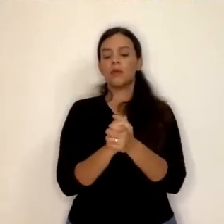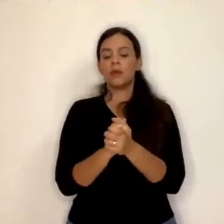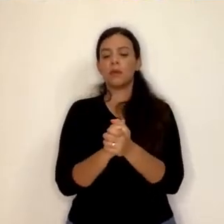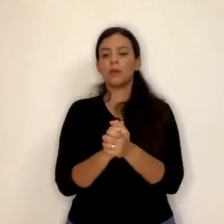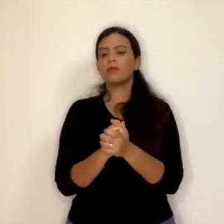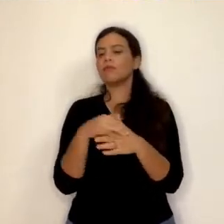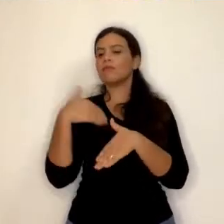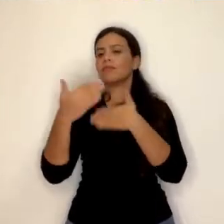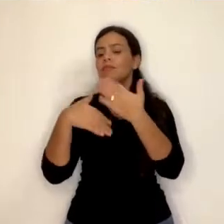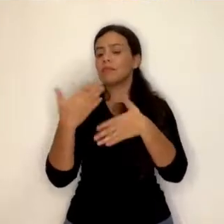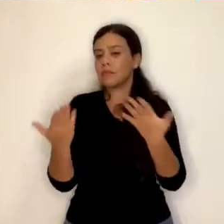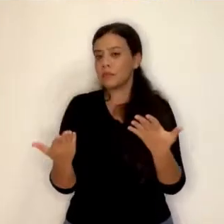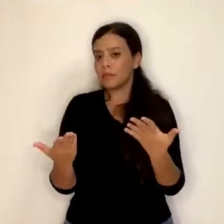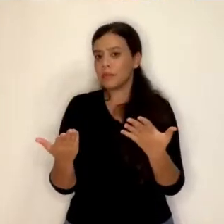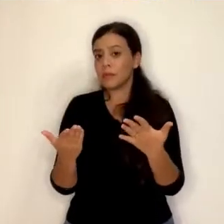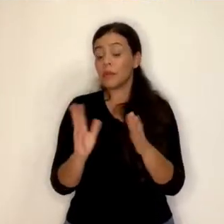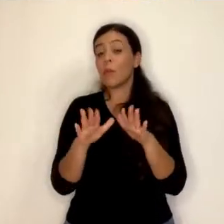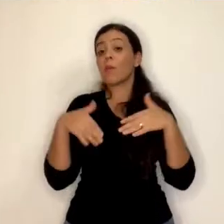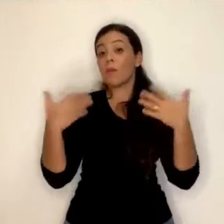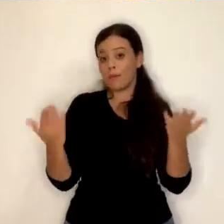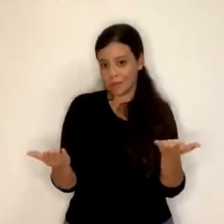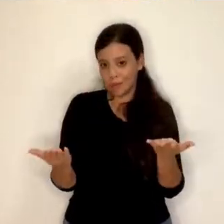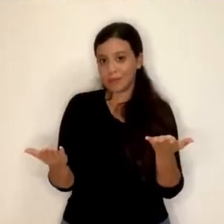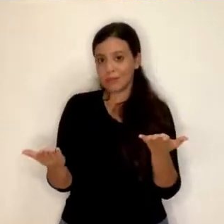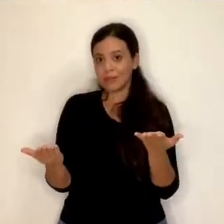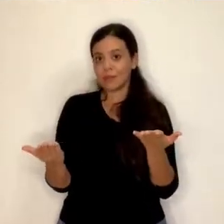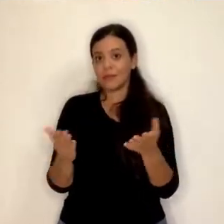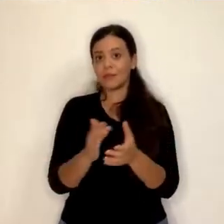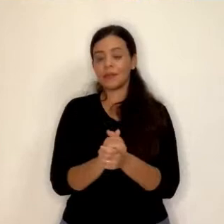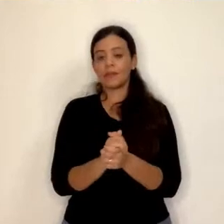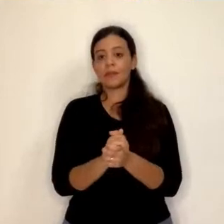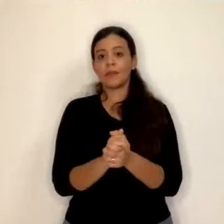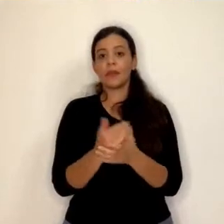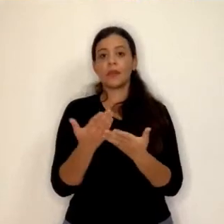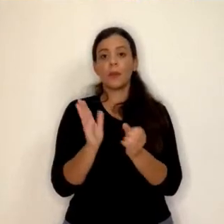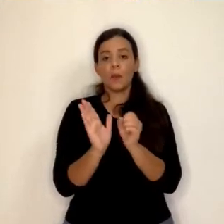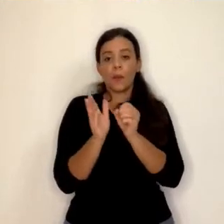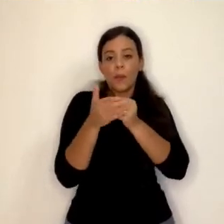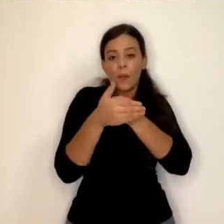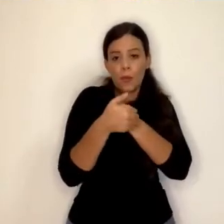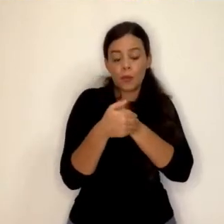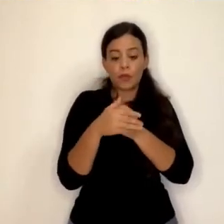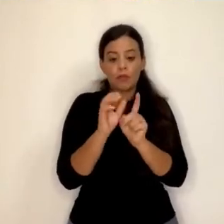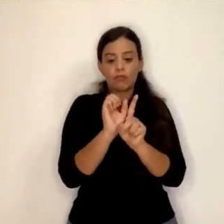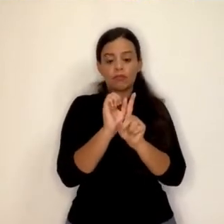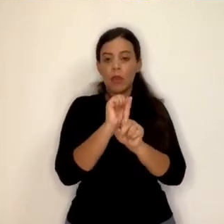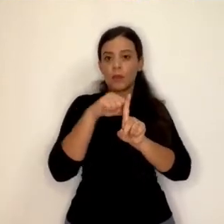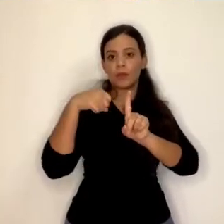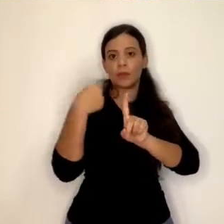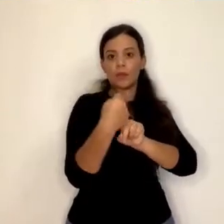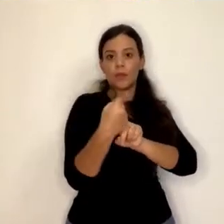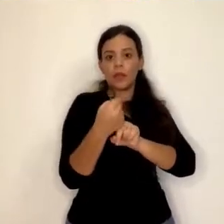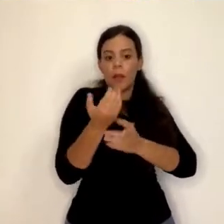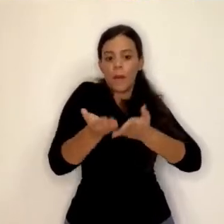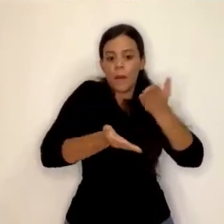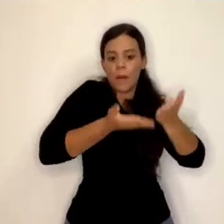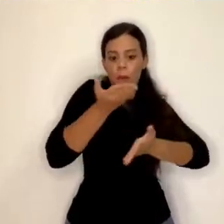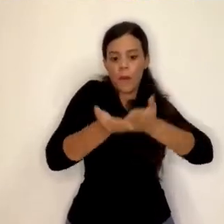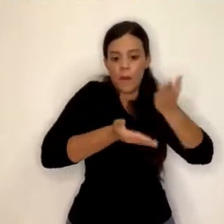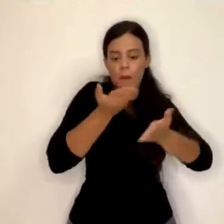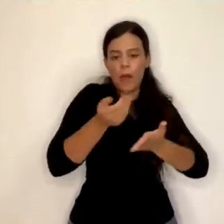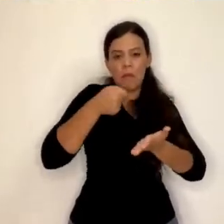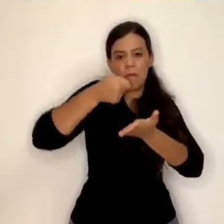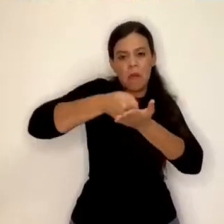racial and environmental equity? What kind of notions do we need in order to protect